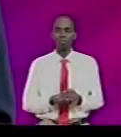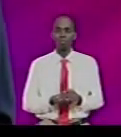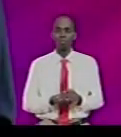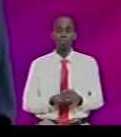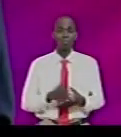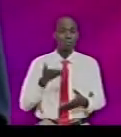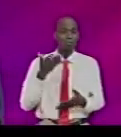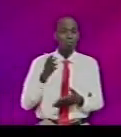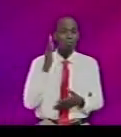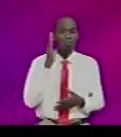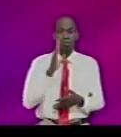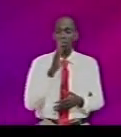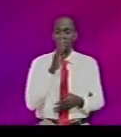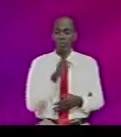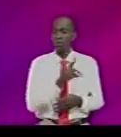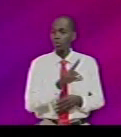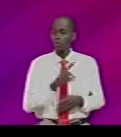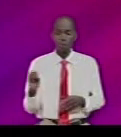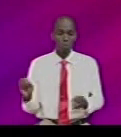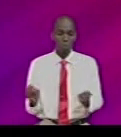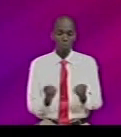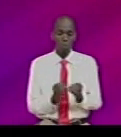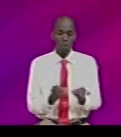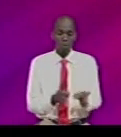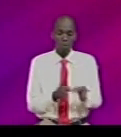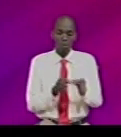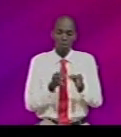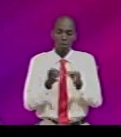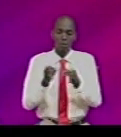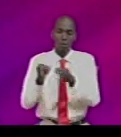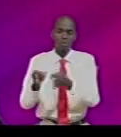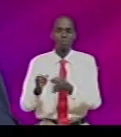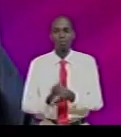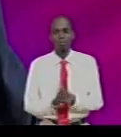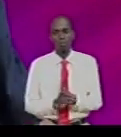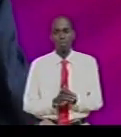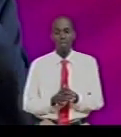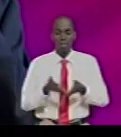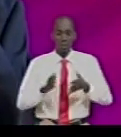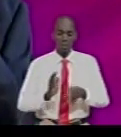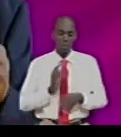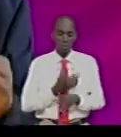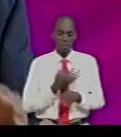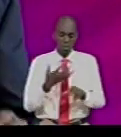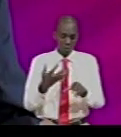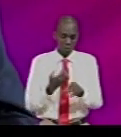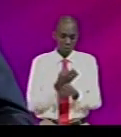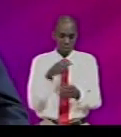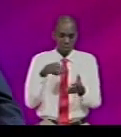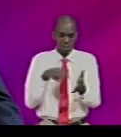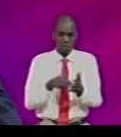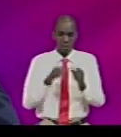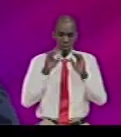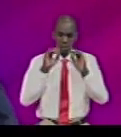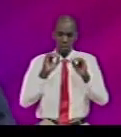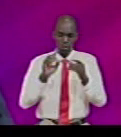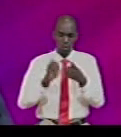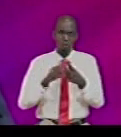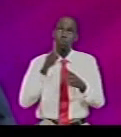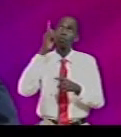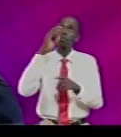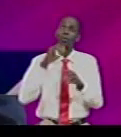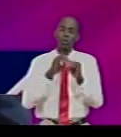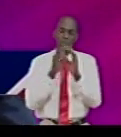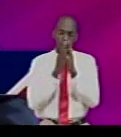There should be no further delay. Let us take this to God in prayer. We have